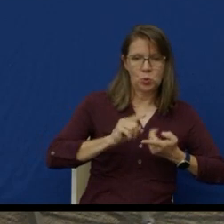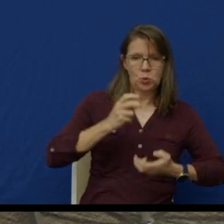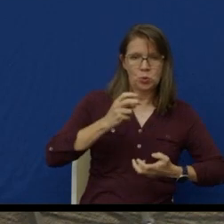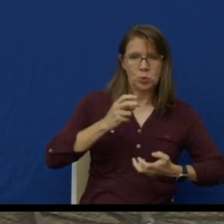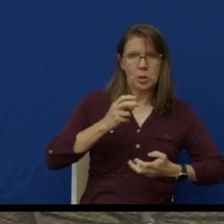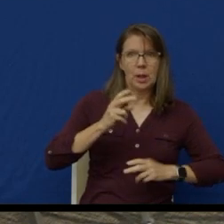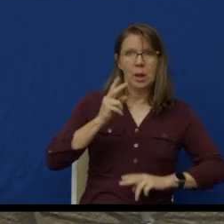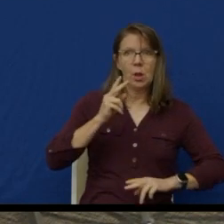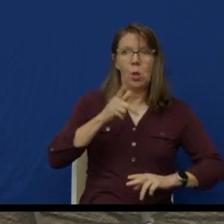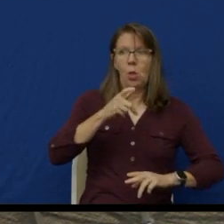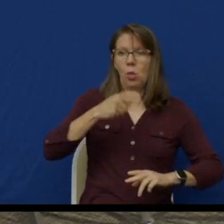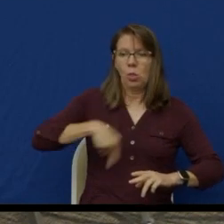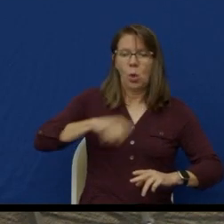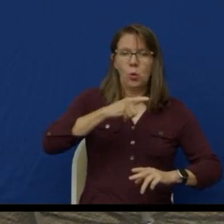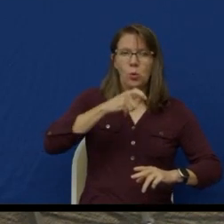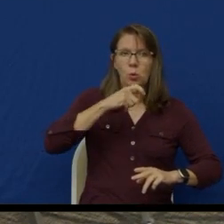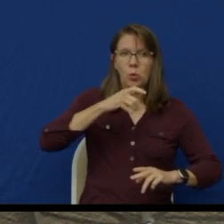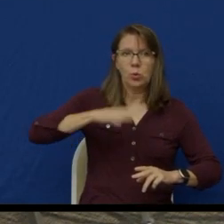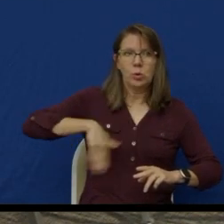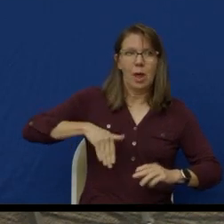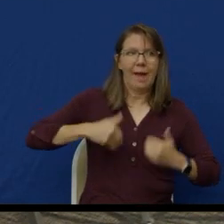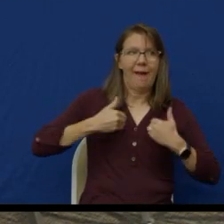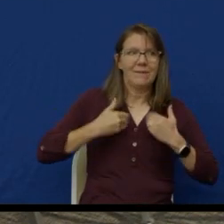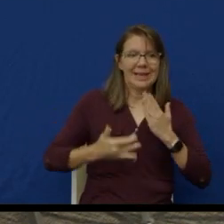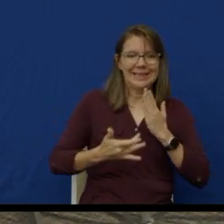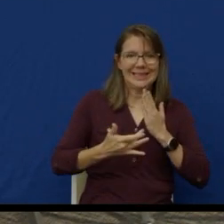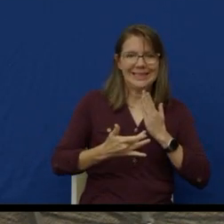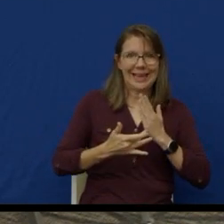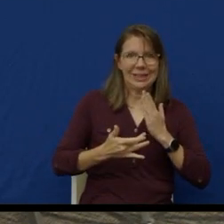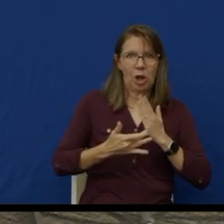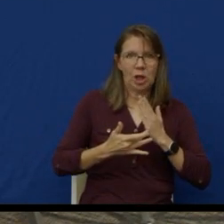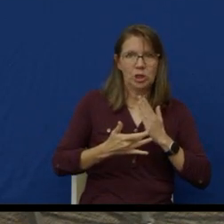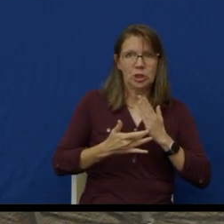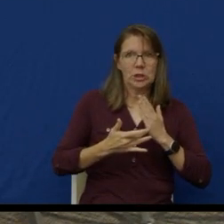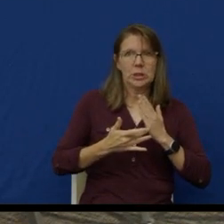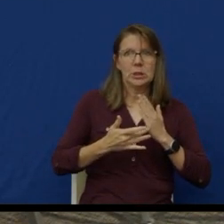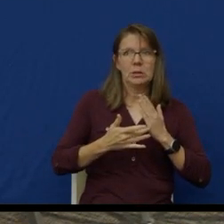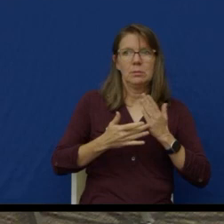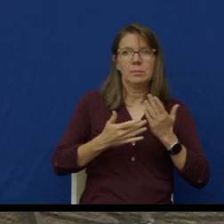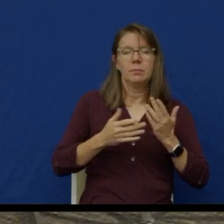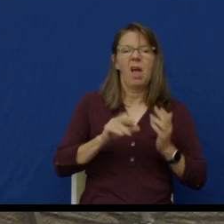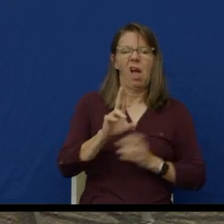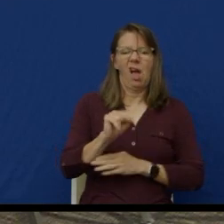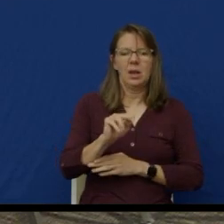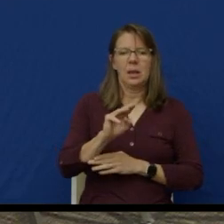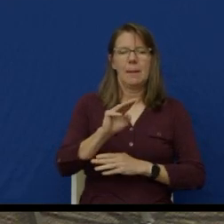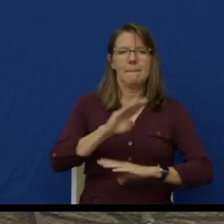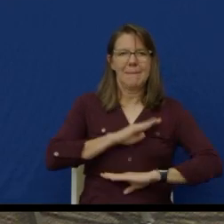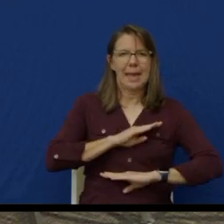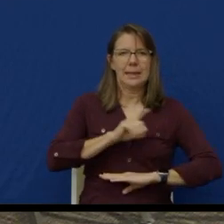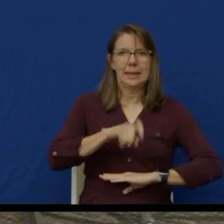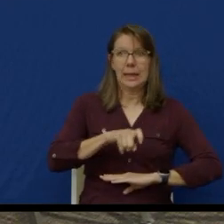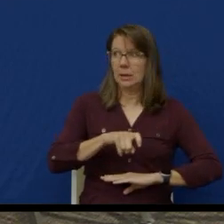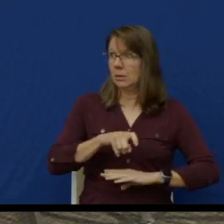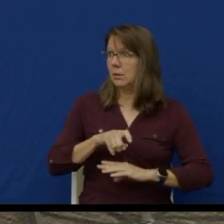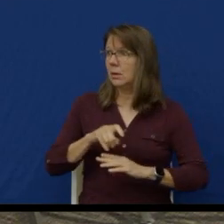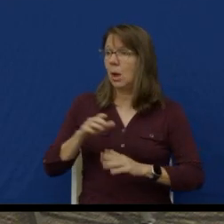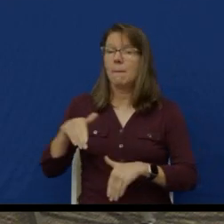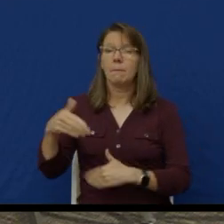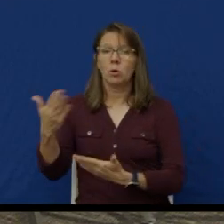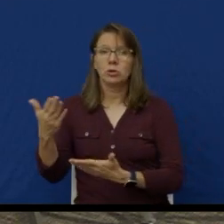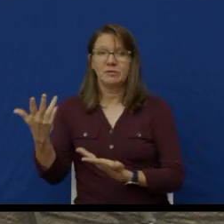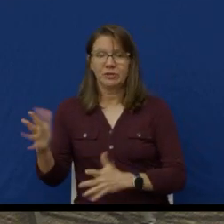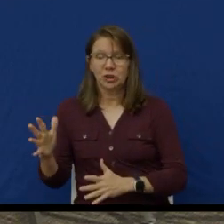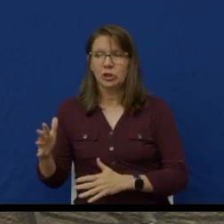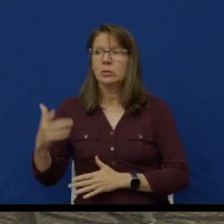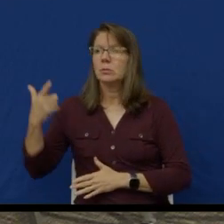motion? I'll make that motion. Trimble, is there a second? Dr. Poe. Further discussion?